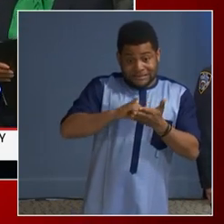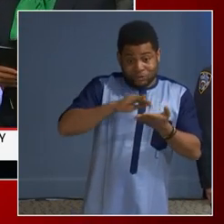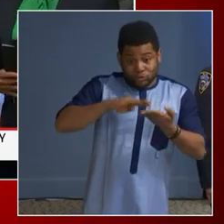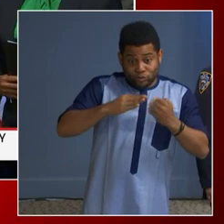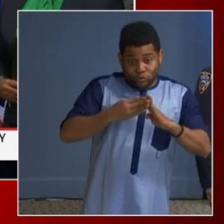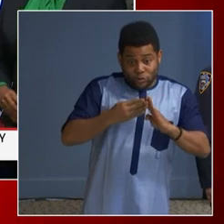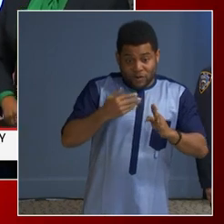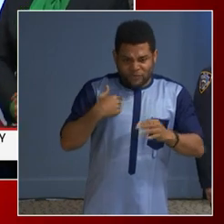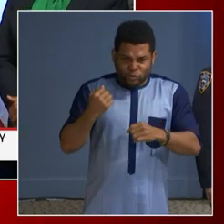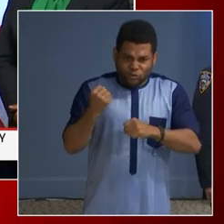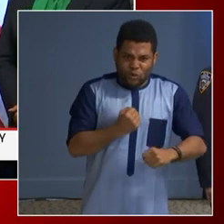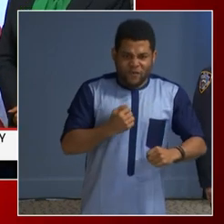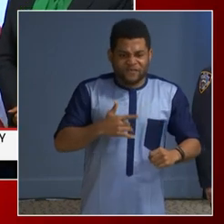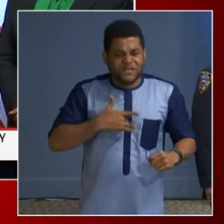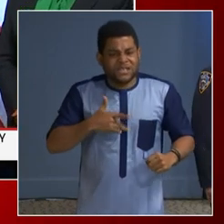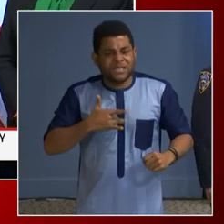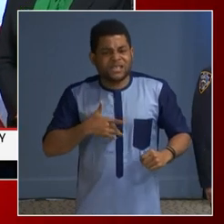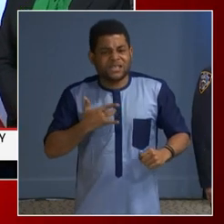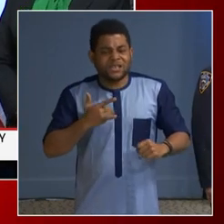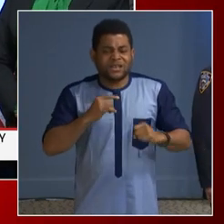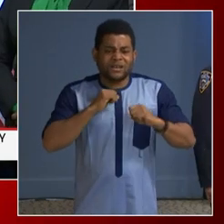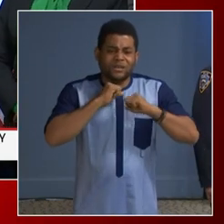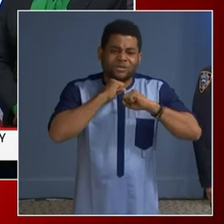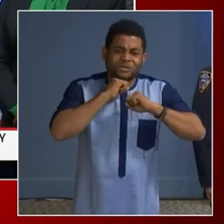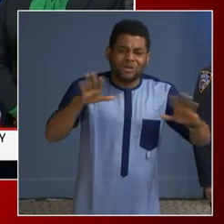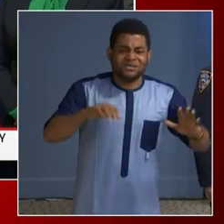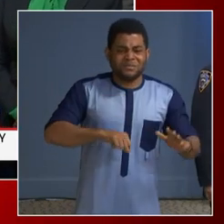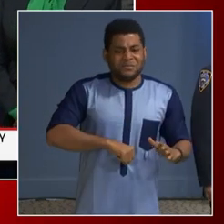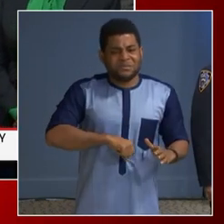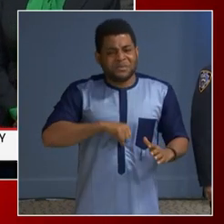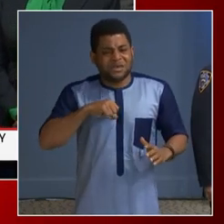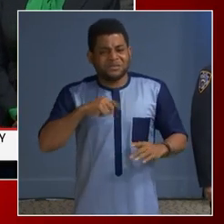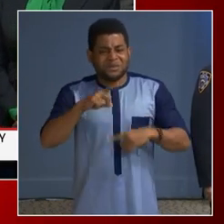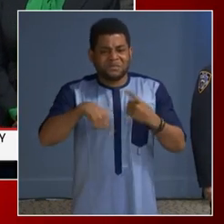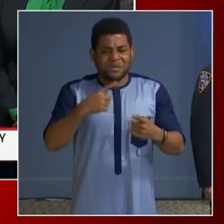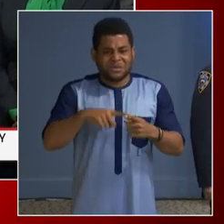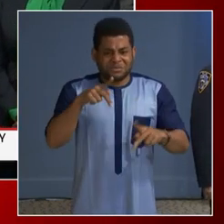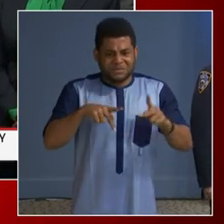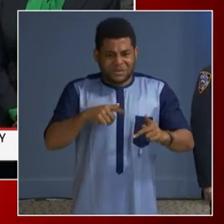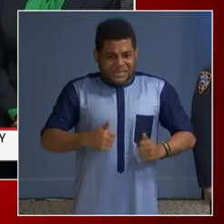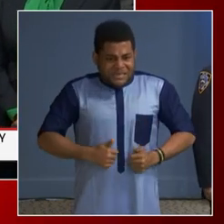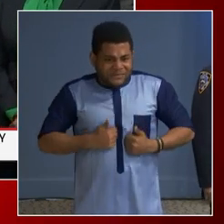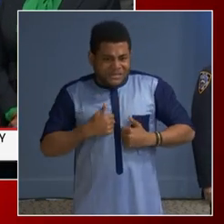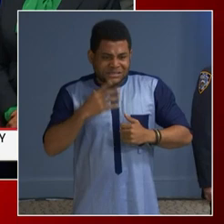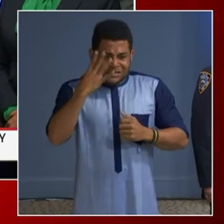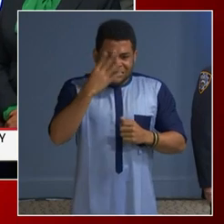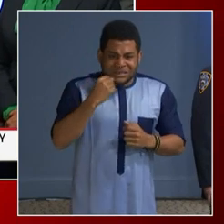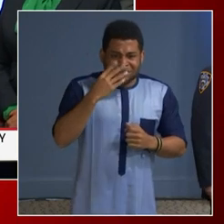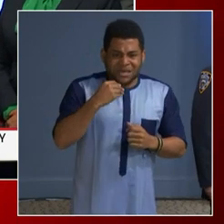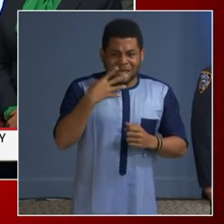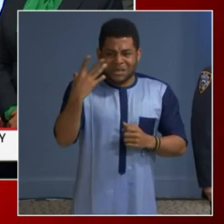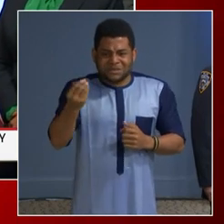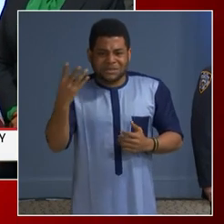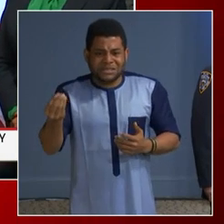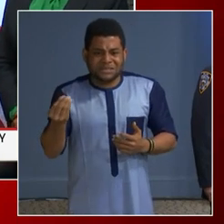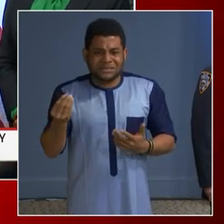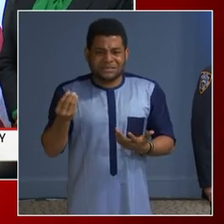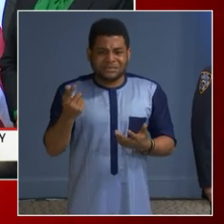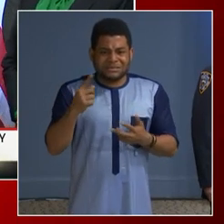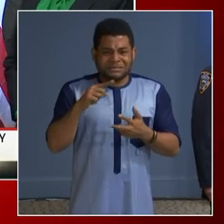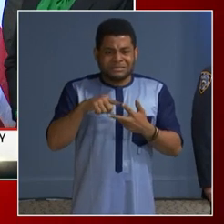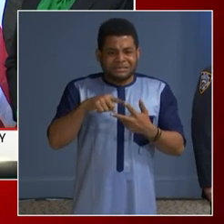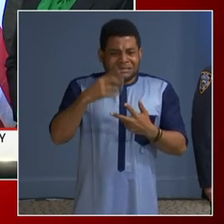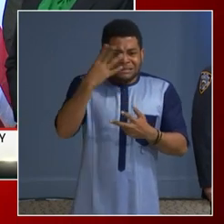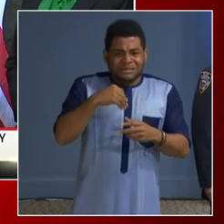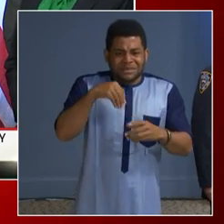by allowing people to sleep in subway tracks, allowing people to sleep on platforms, allowing people not to have